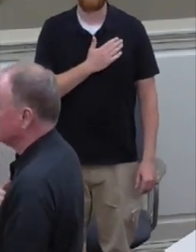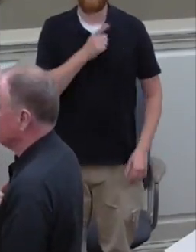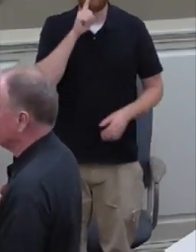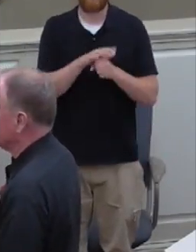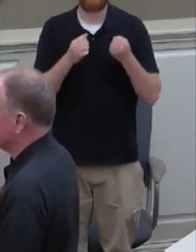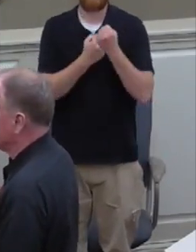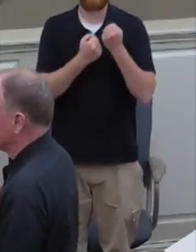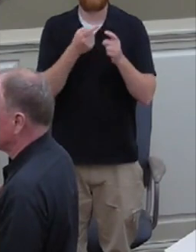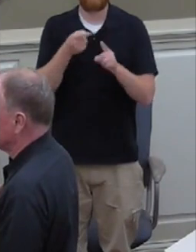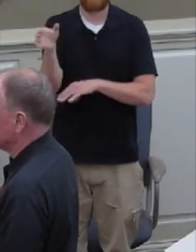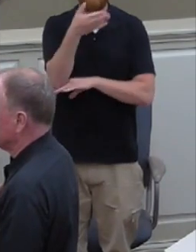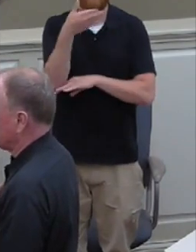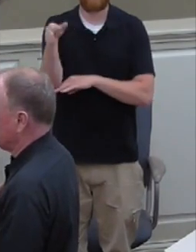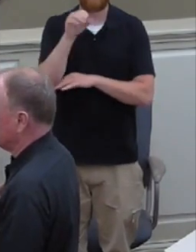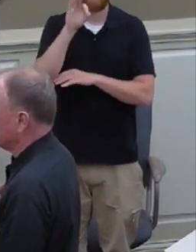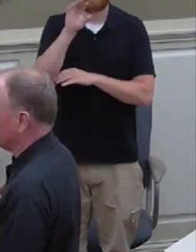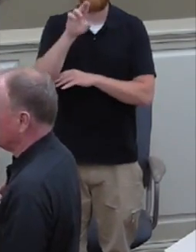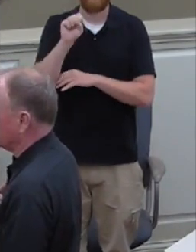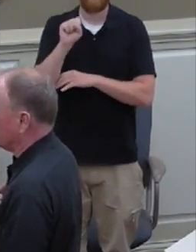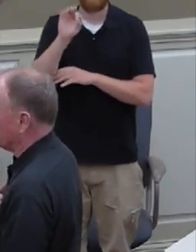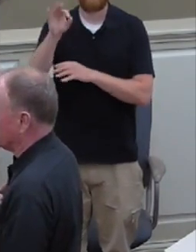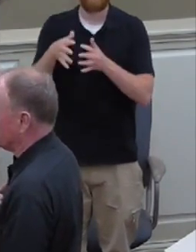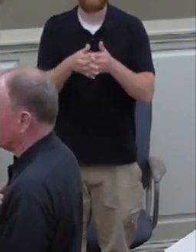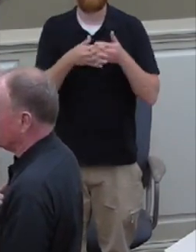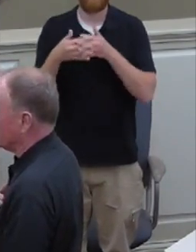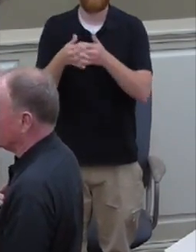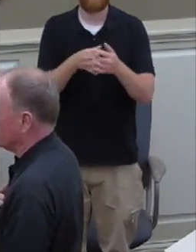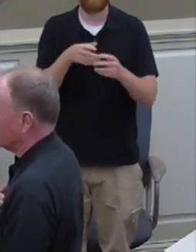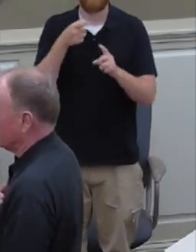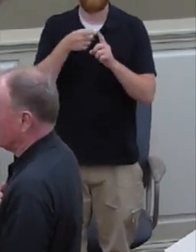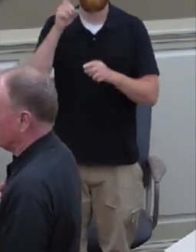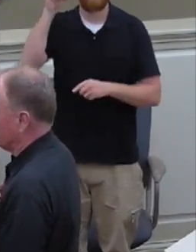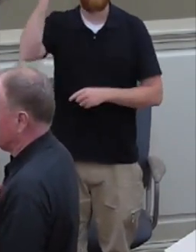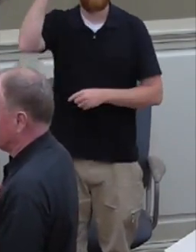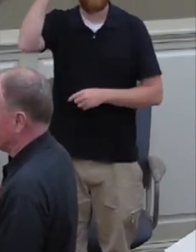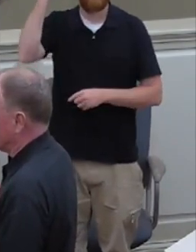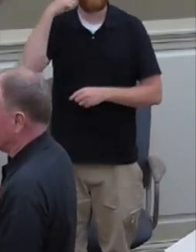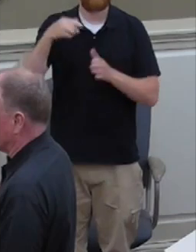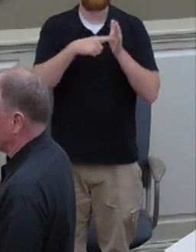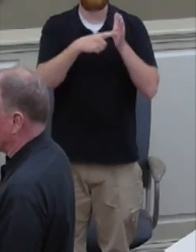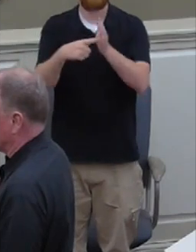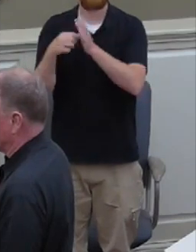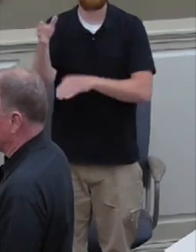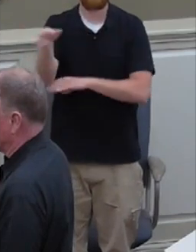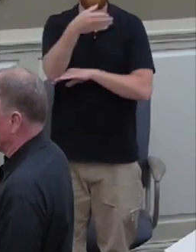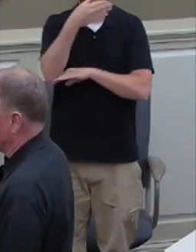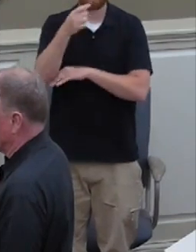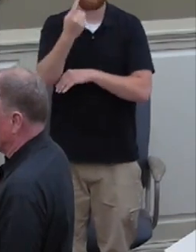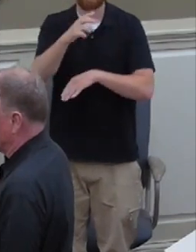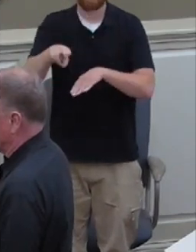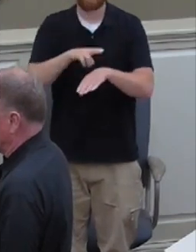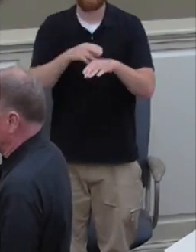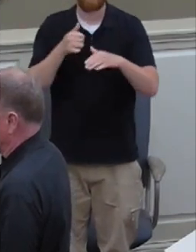I pledge allegiance to the flag of the United States of America and to the republic for which it